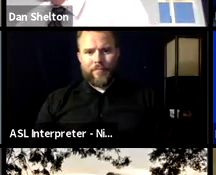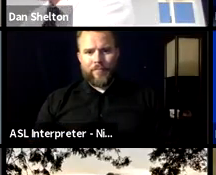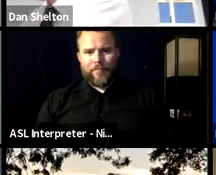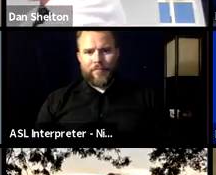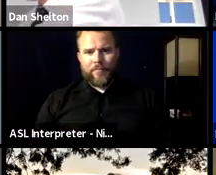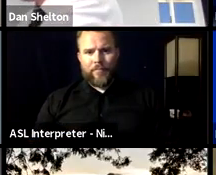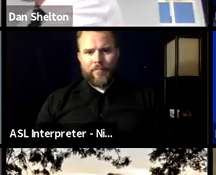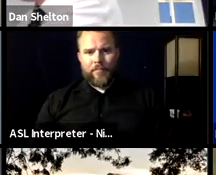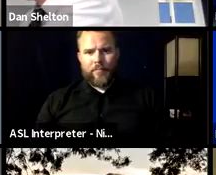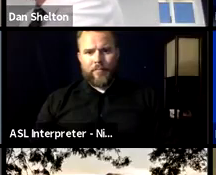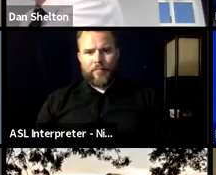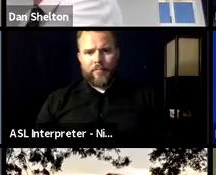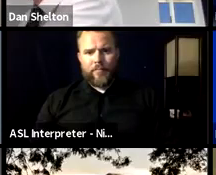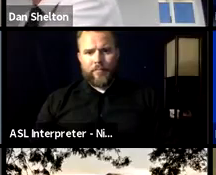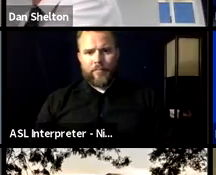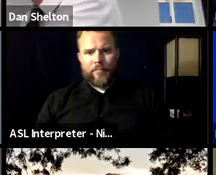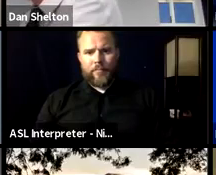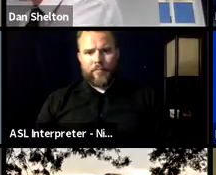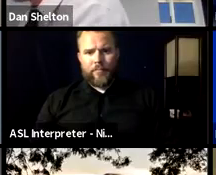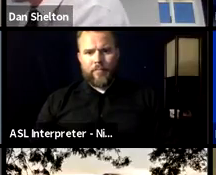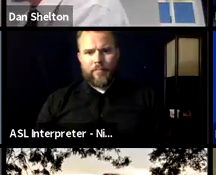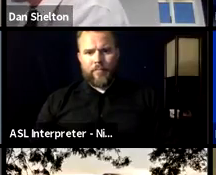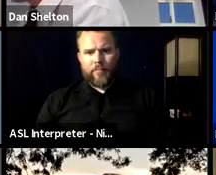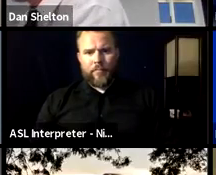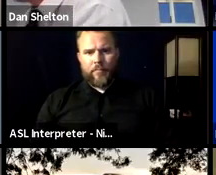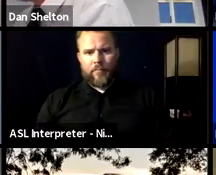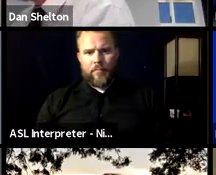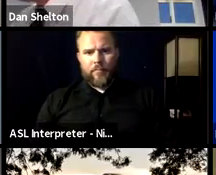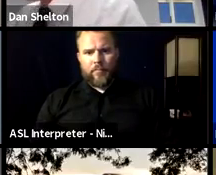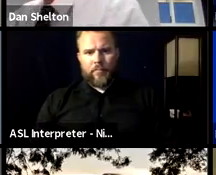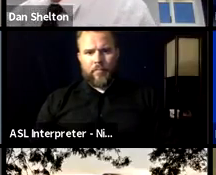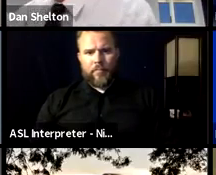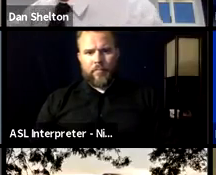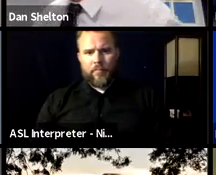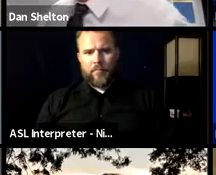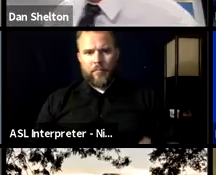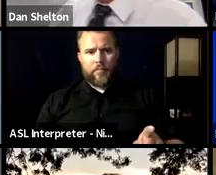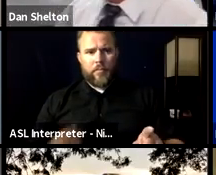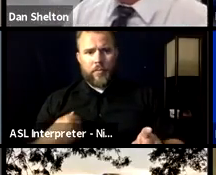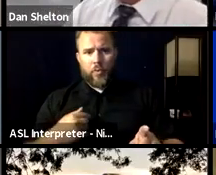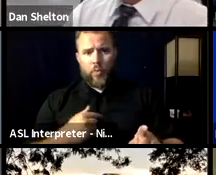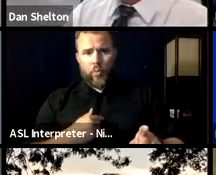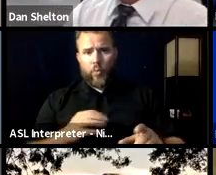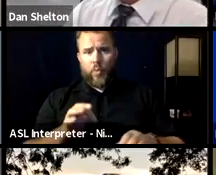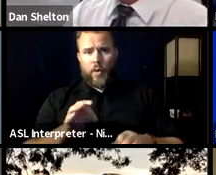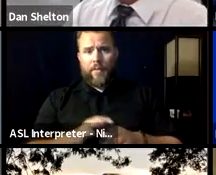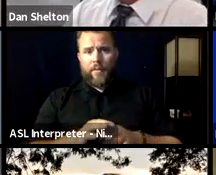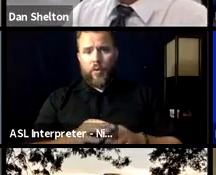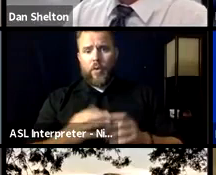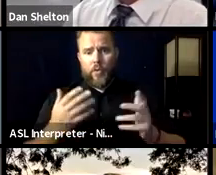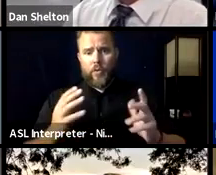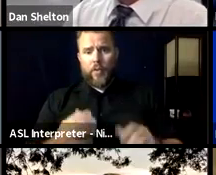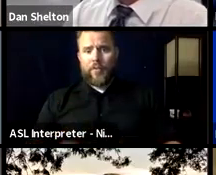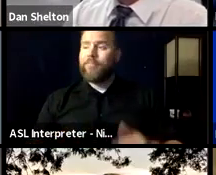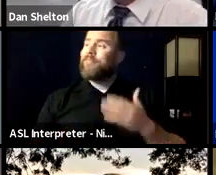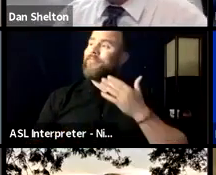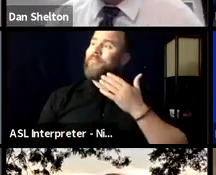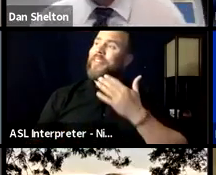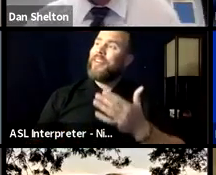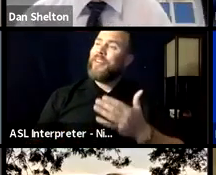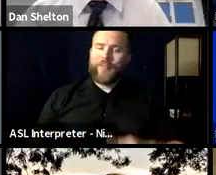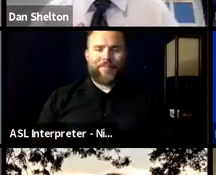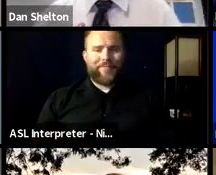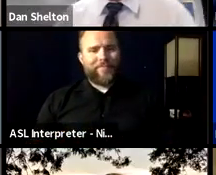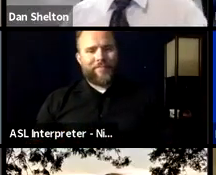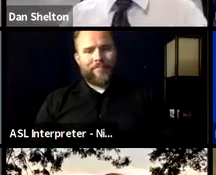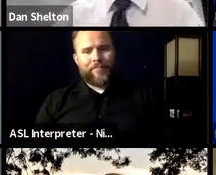Okay. Financial position. We did the financial position. You did the report, vote? And we voted. You were It in was fine. absentia. Thank you very much. All